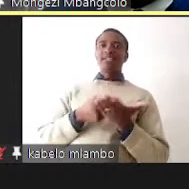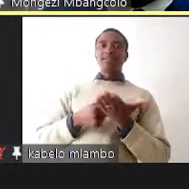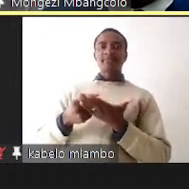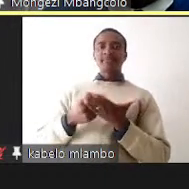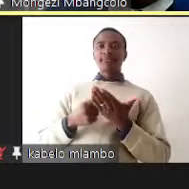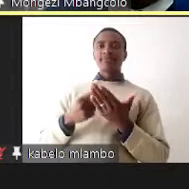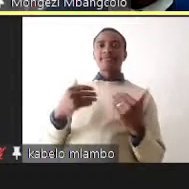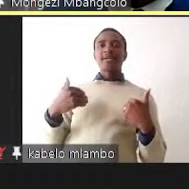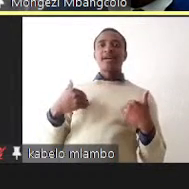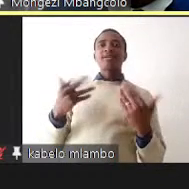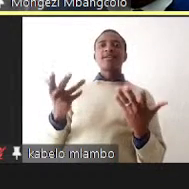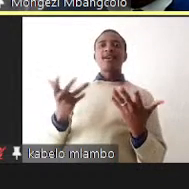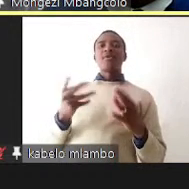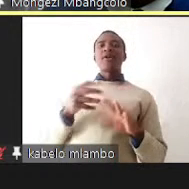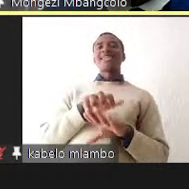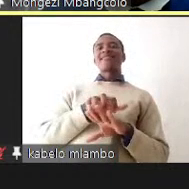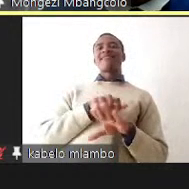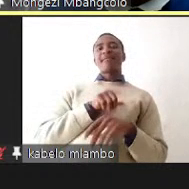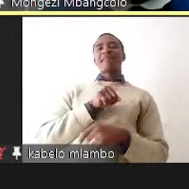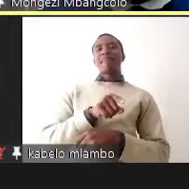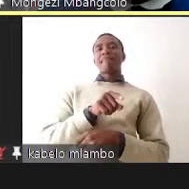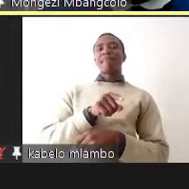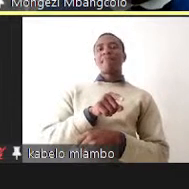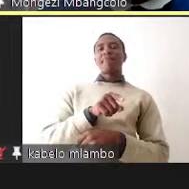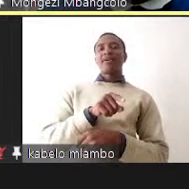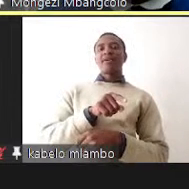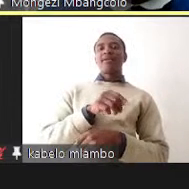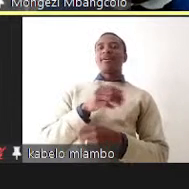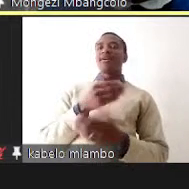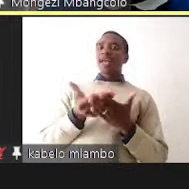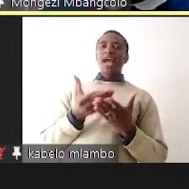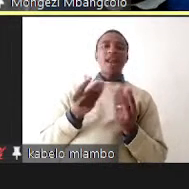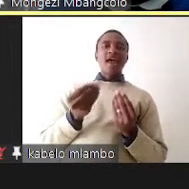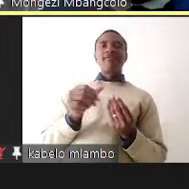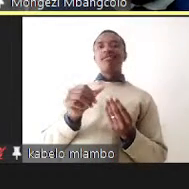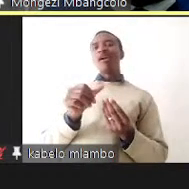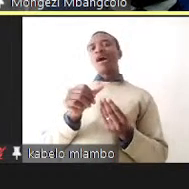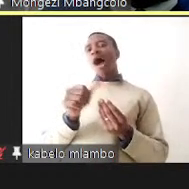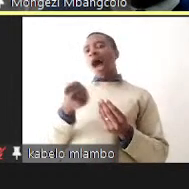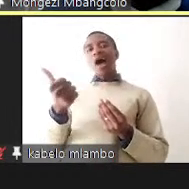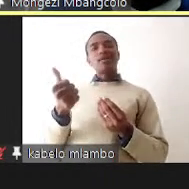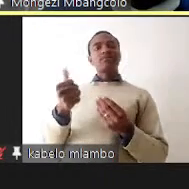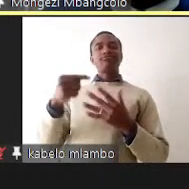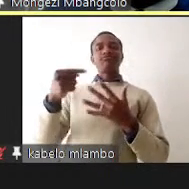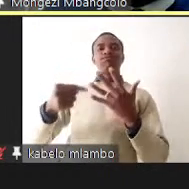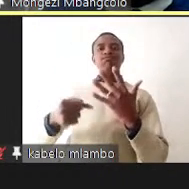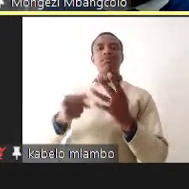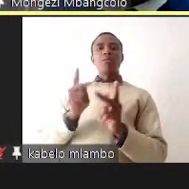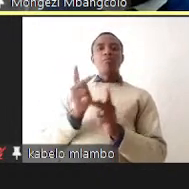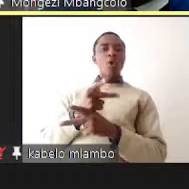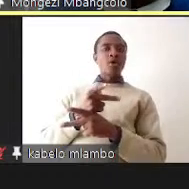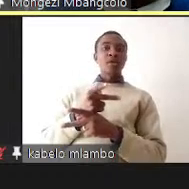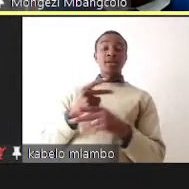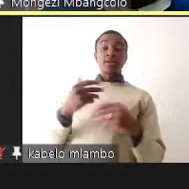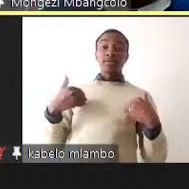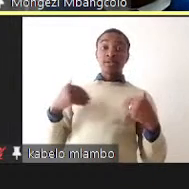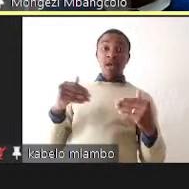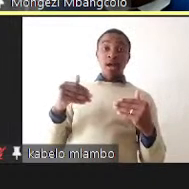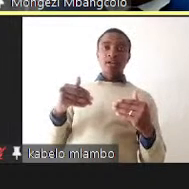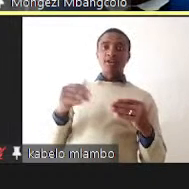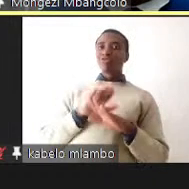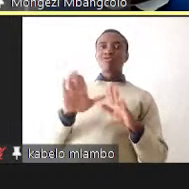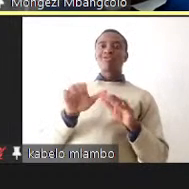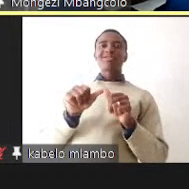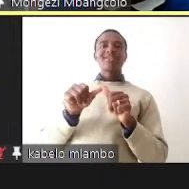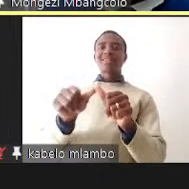at the farm. So you can have anything else if the production at the beginning is not sustainable.